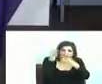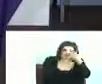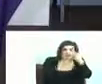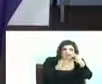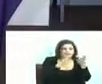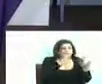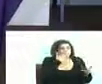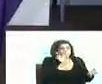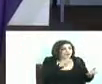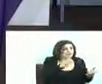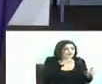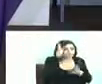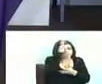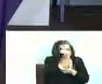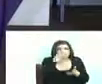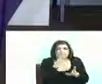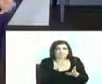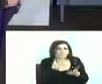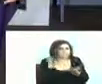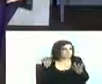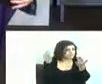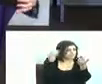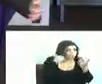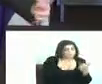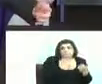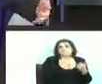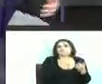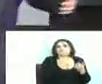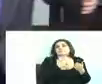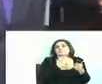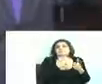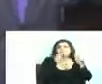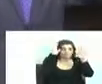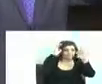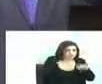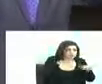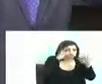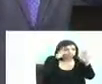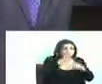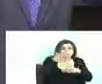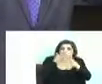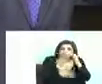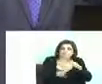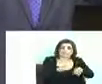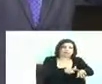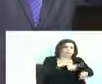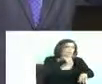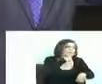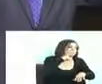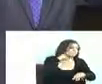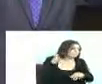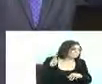and brings with it rains and showers to end a long drought.